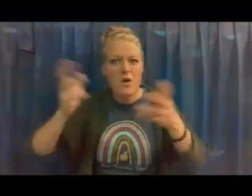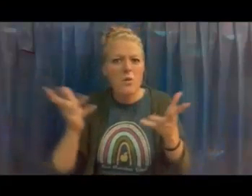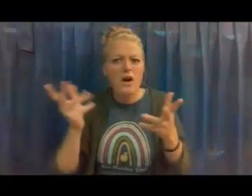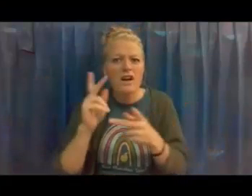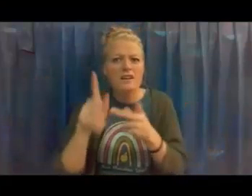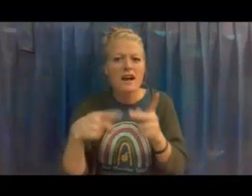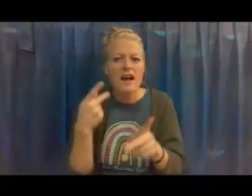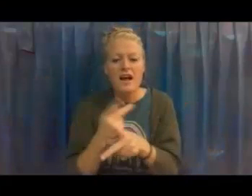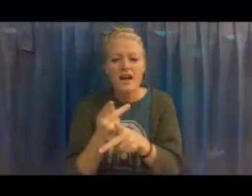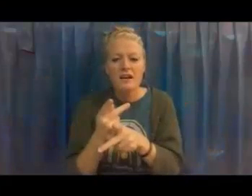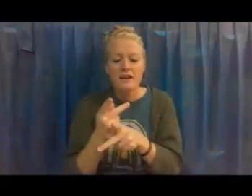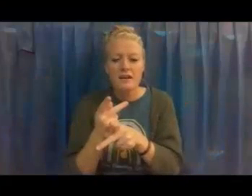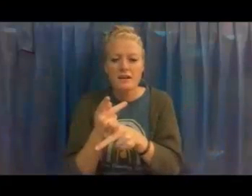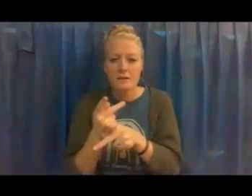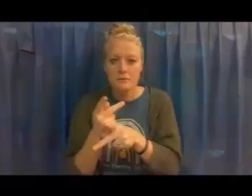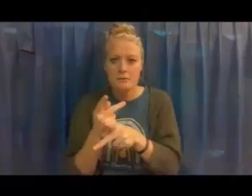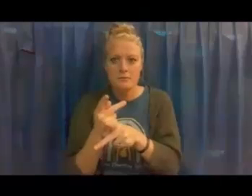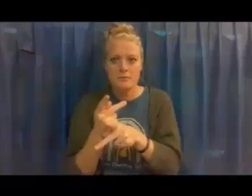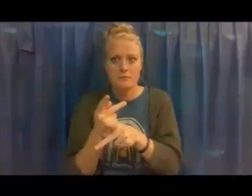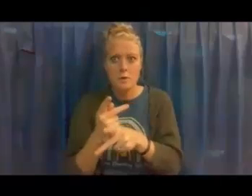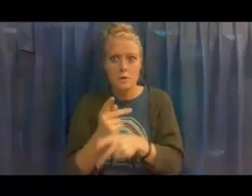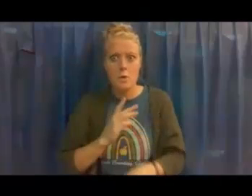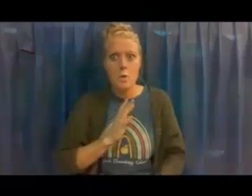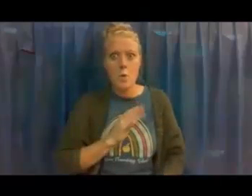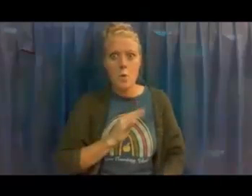This motorcycle is what kind?